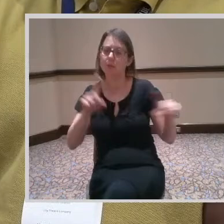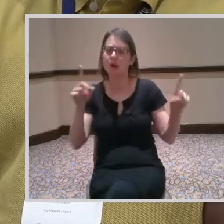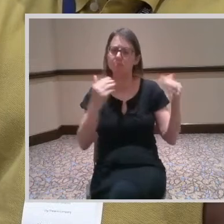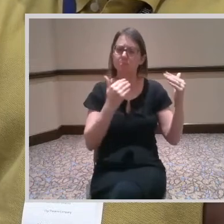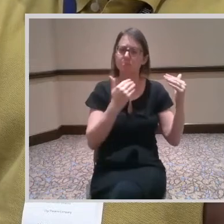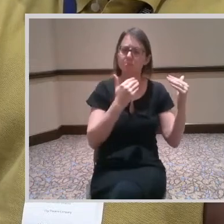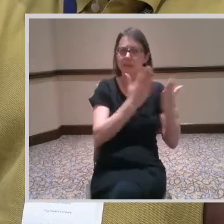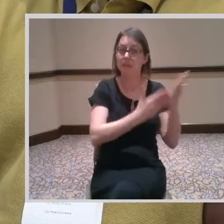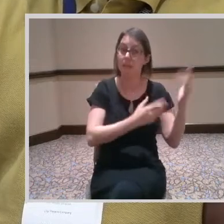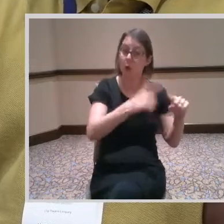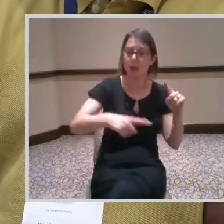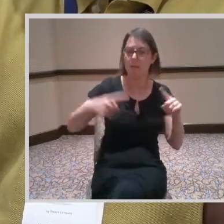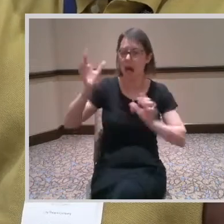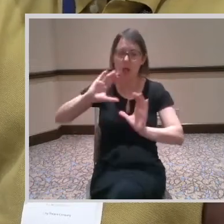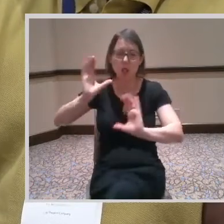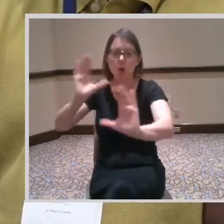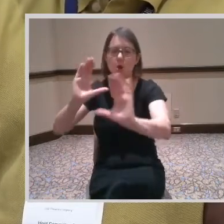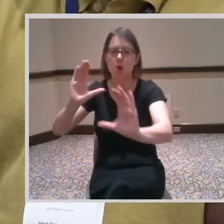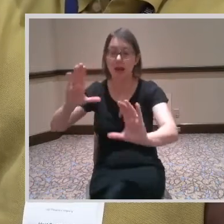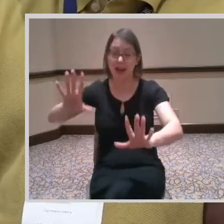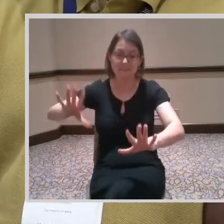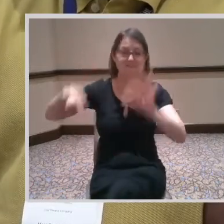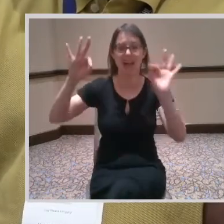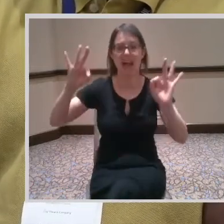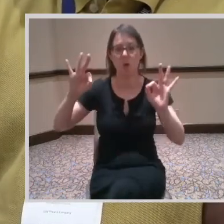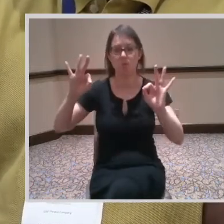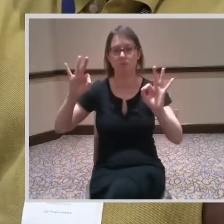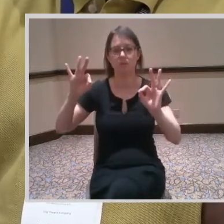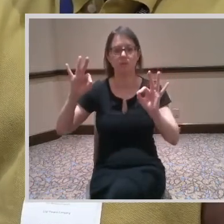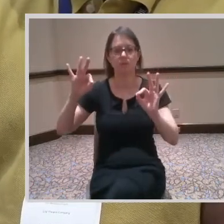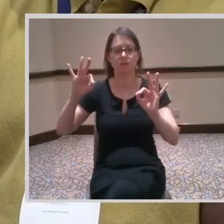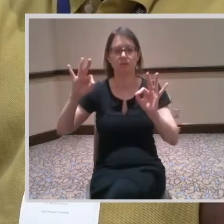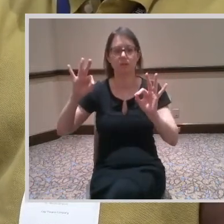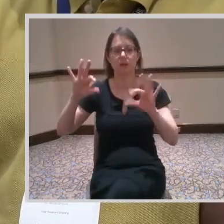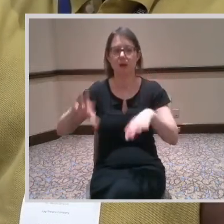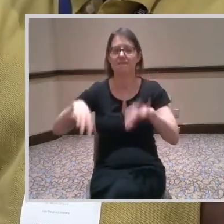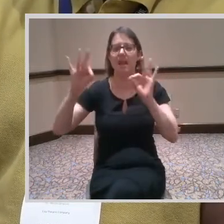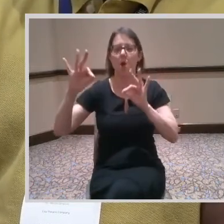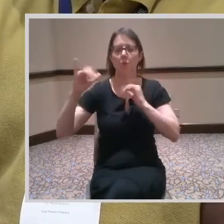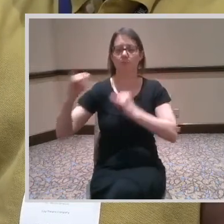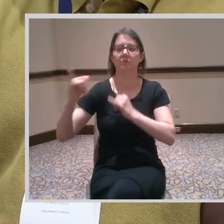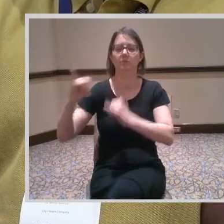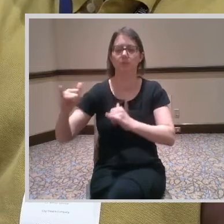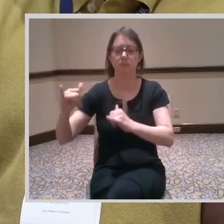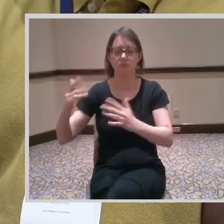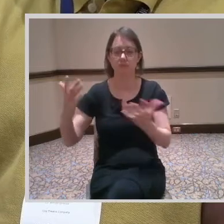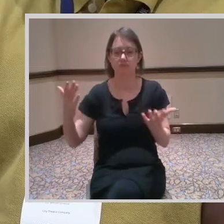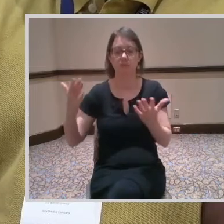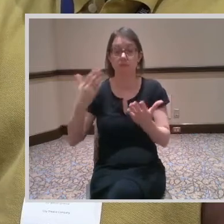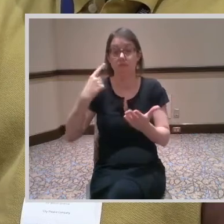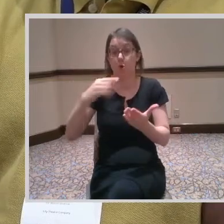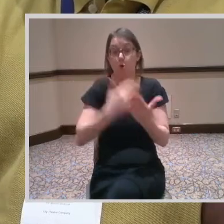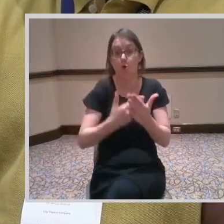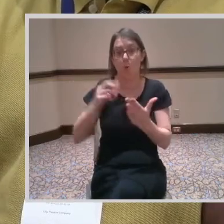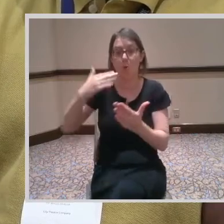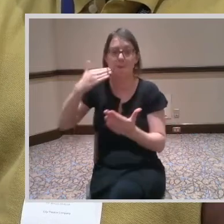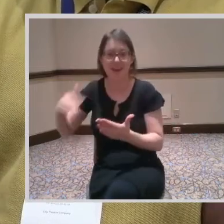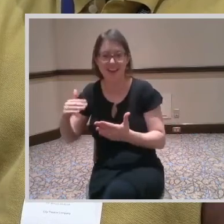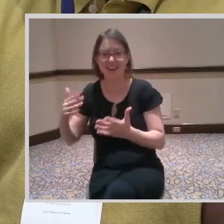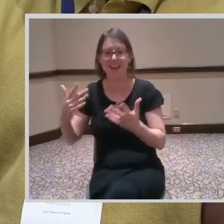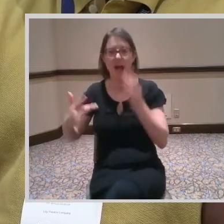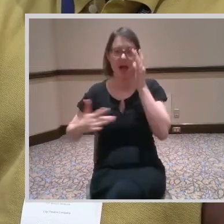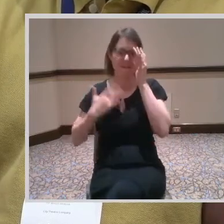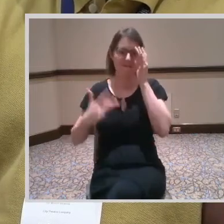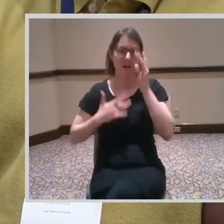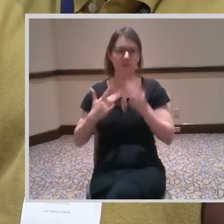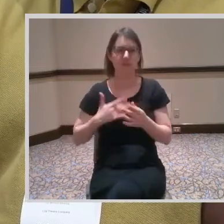I sought them, and I found myself in context with them, for good or ill. And I felt I was in